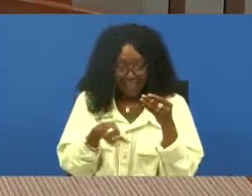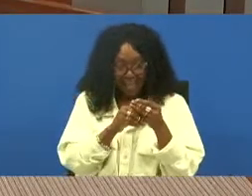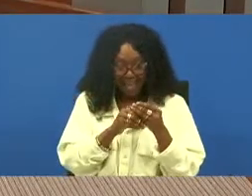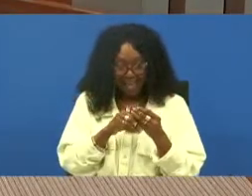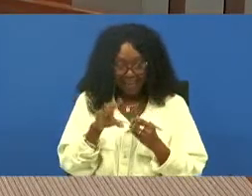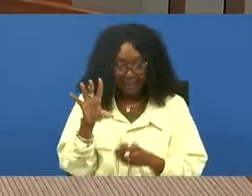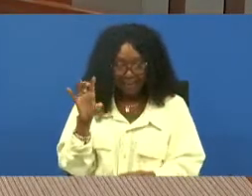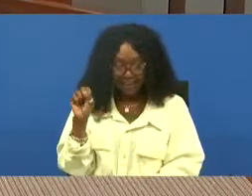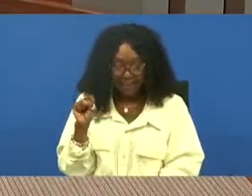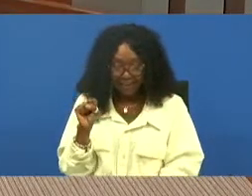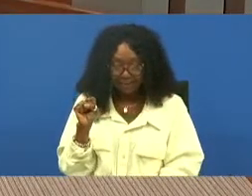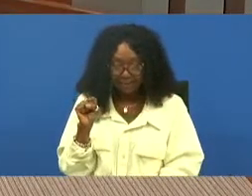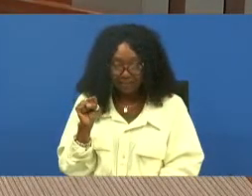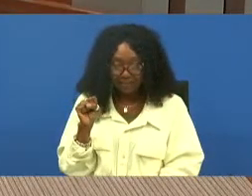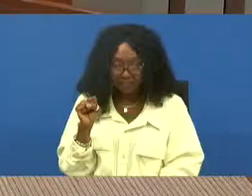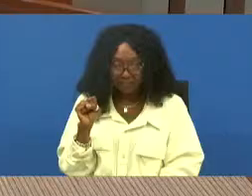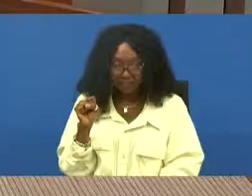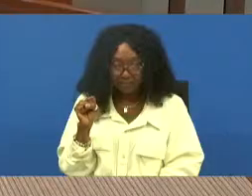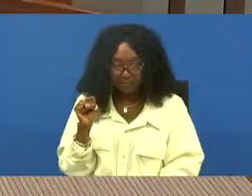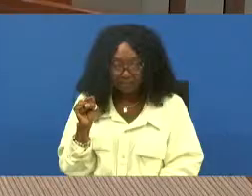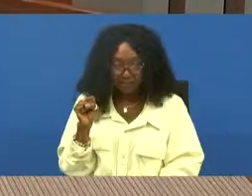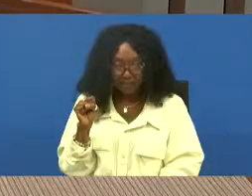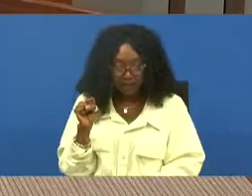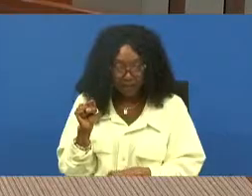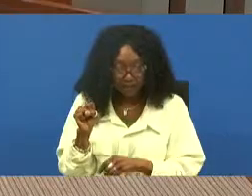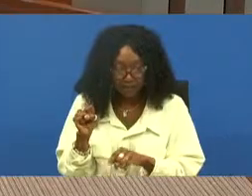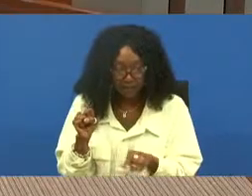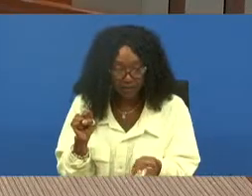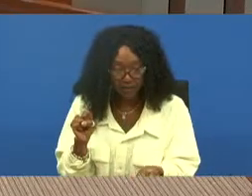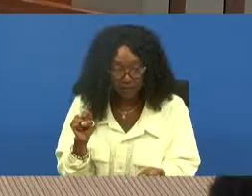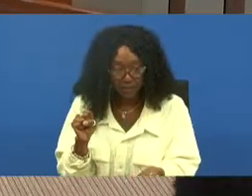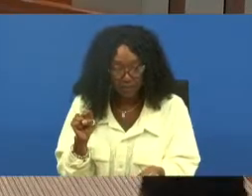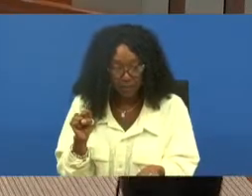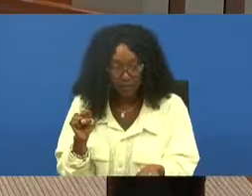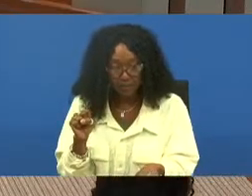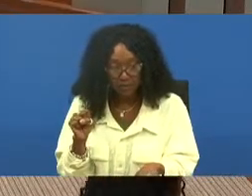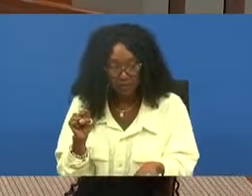word, and then we can approve that.